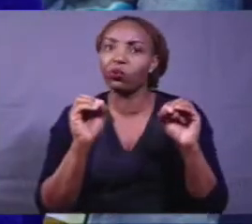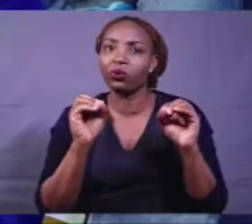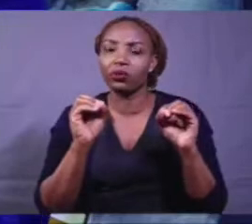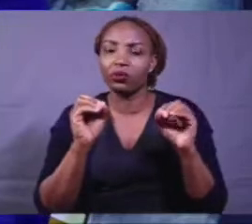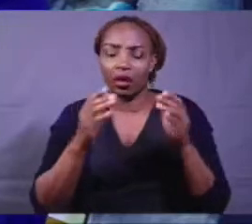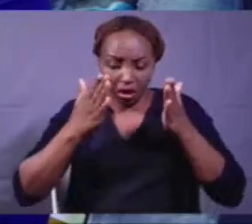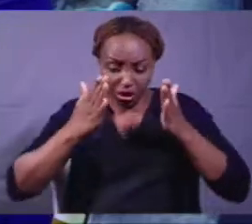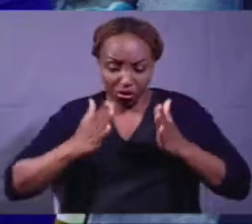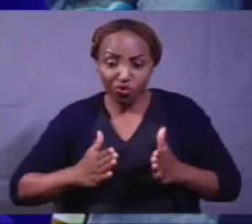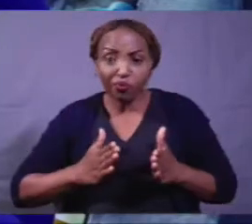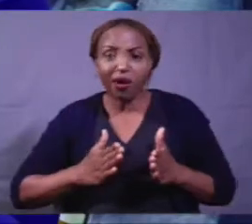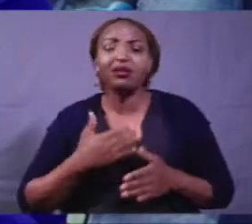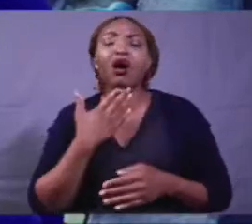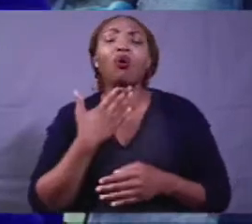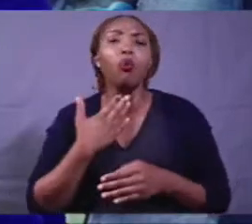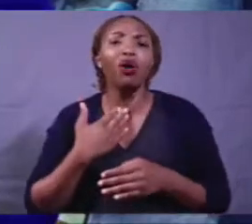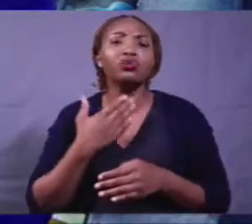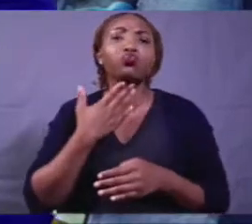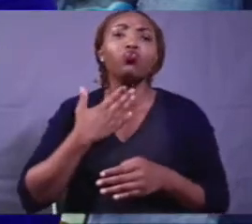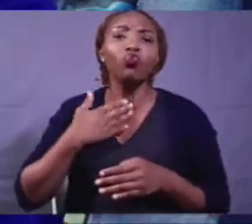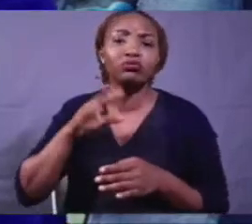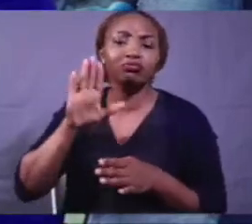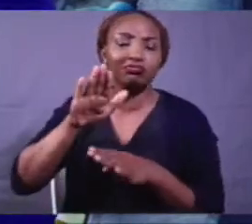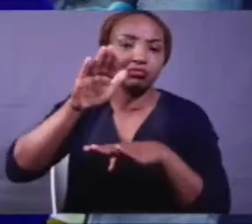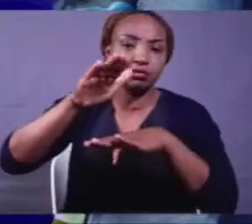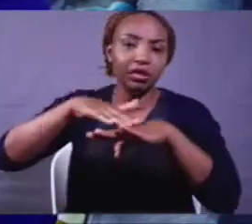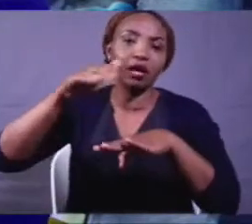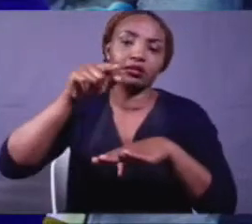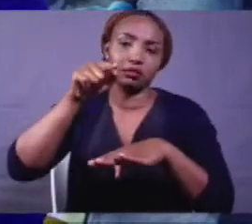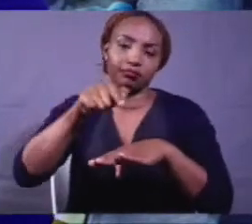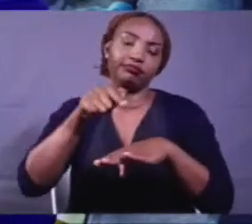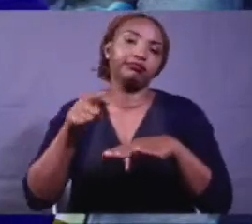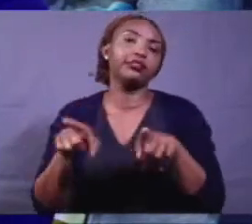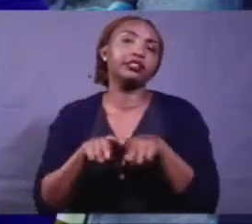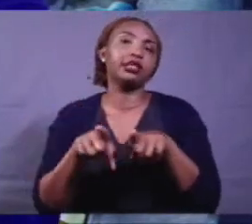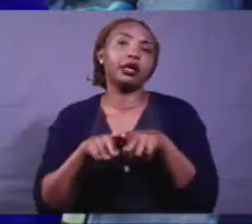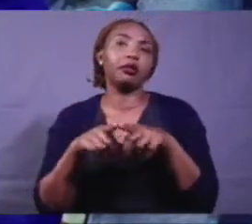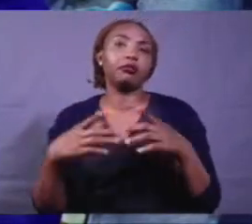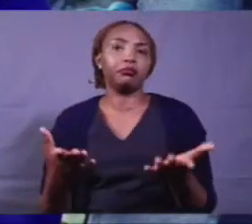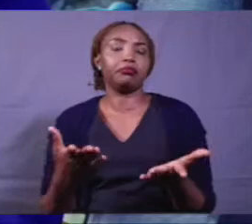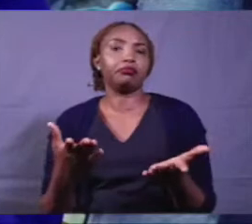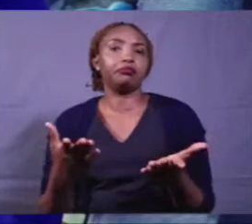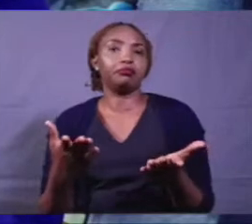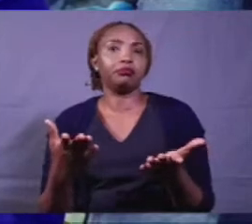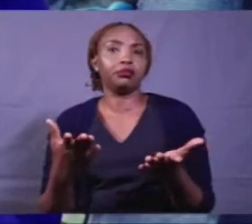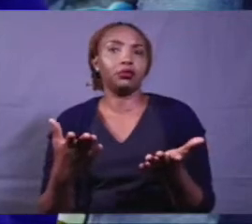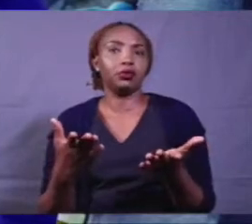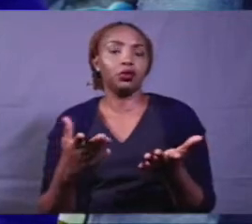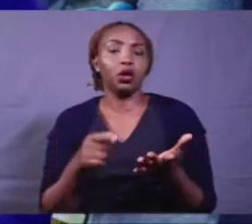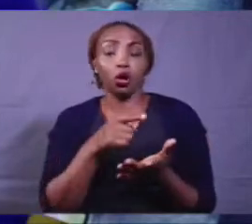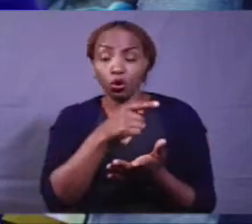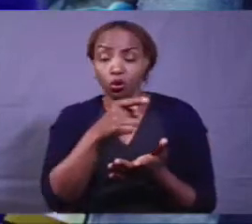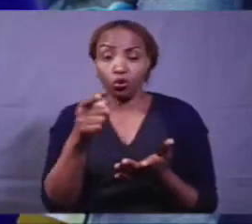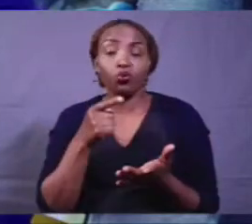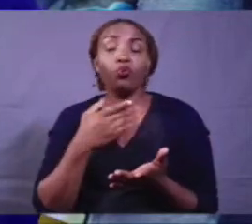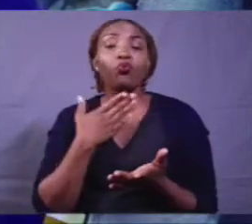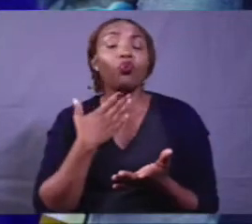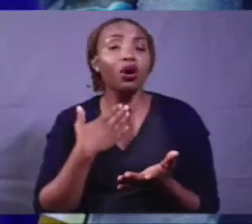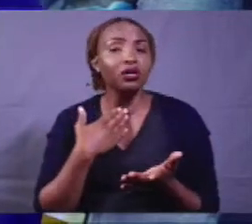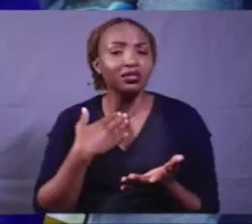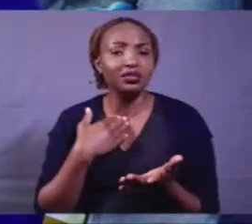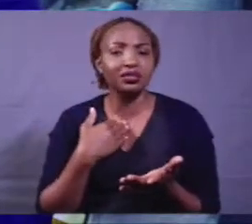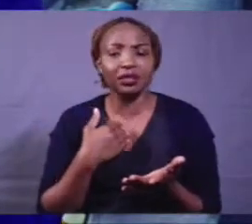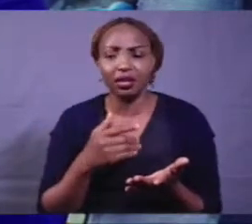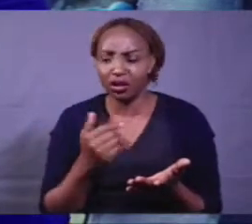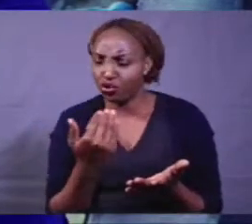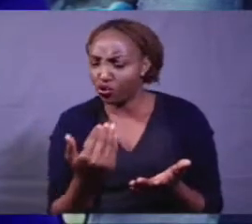do. So it's up to us again, back to what do you want your child to look like? Even teachers in school. I think this also